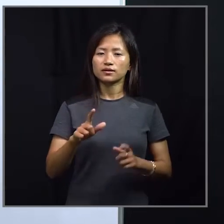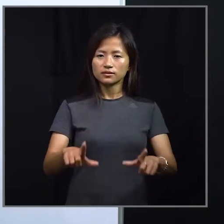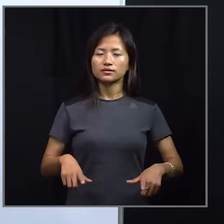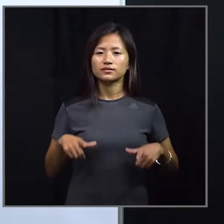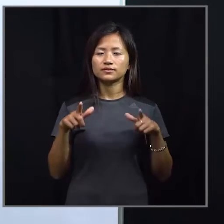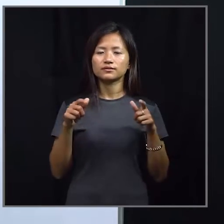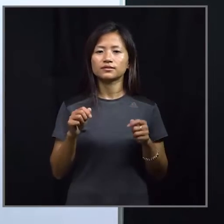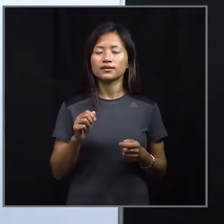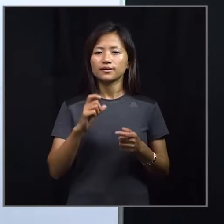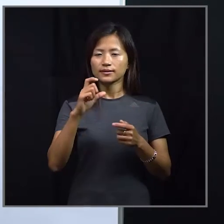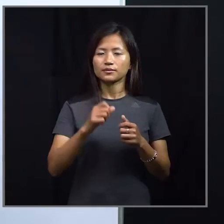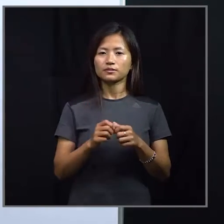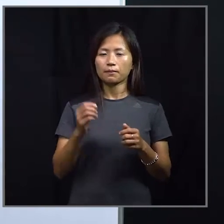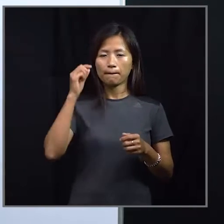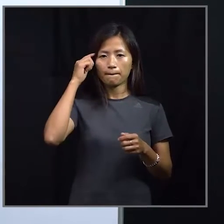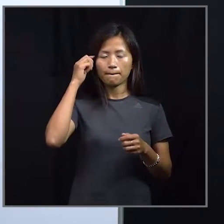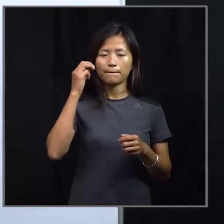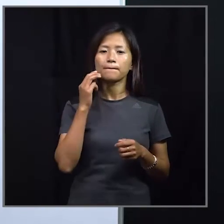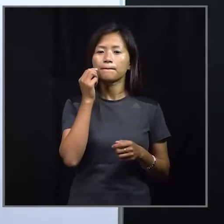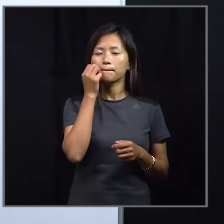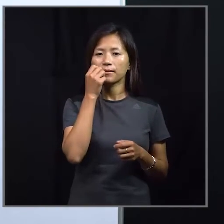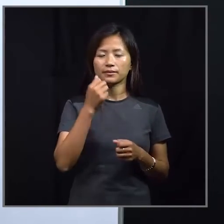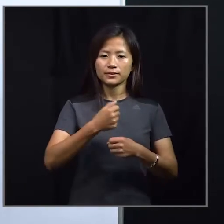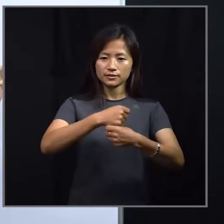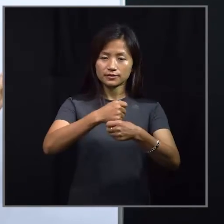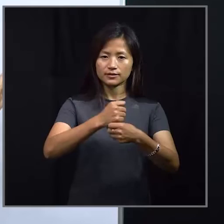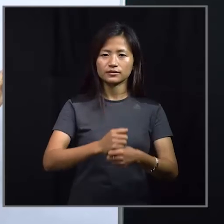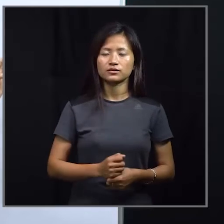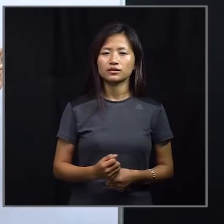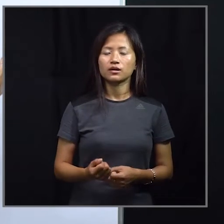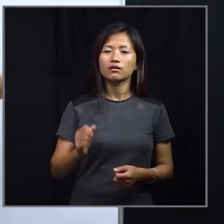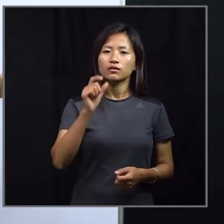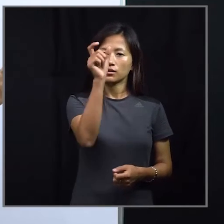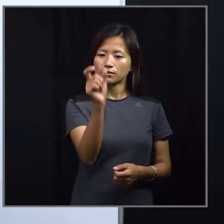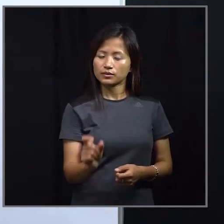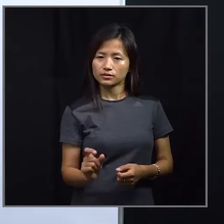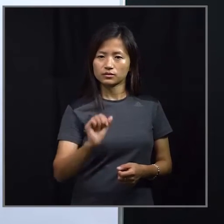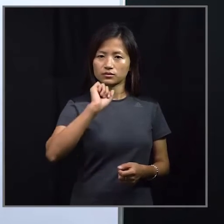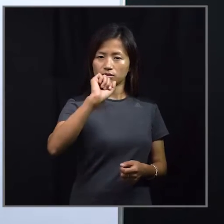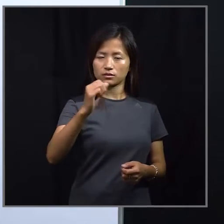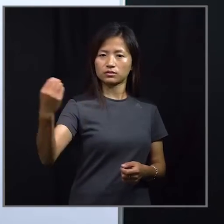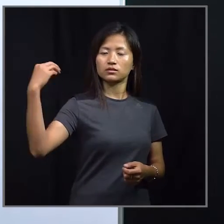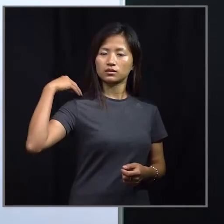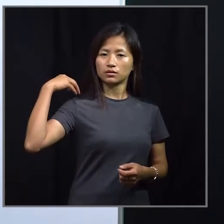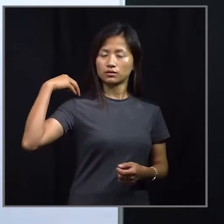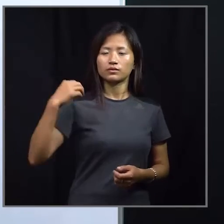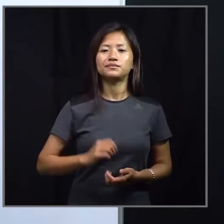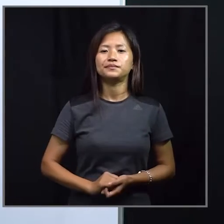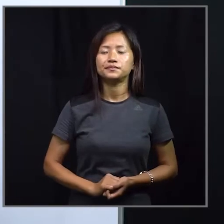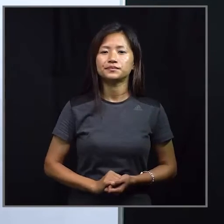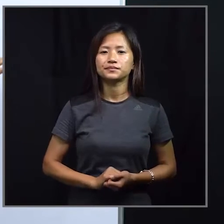capital, man-made assets. And then finally, entrepreneurship. An entrepreneur is the manager